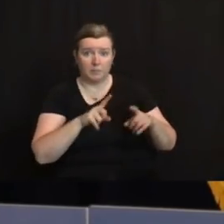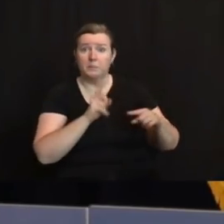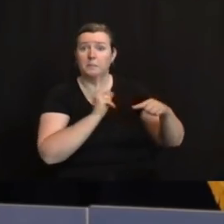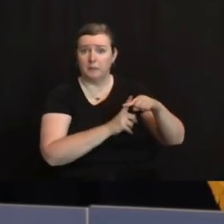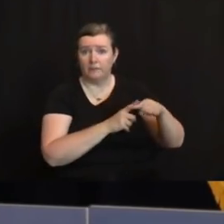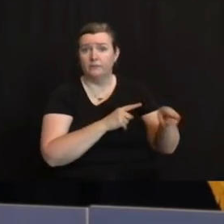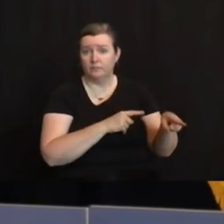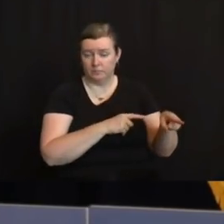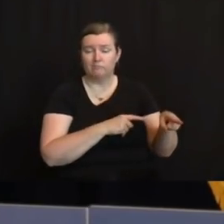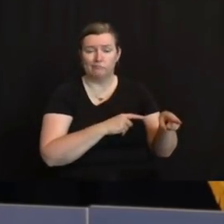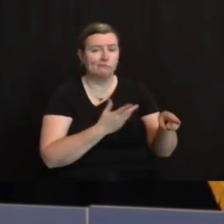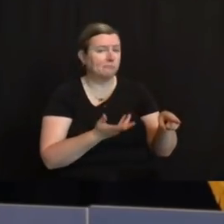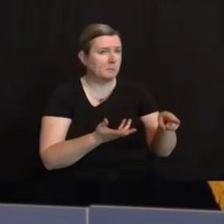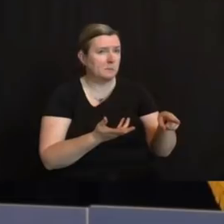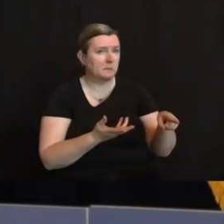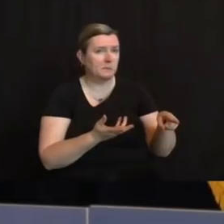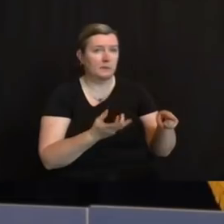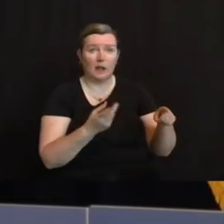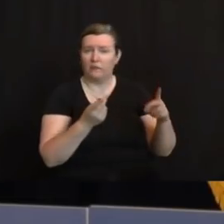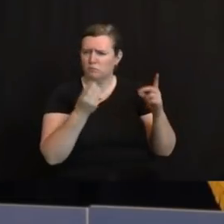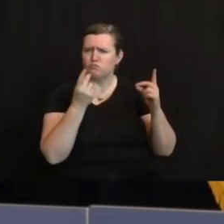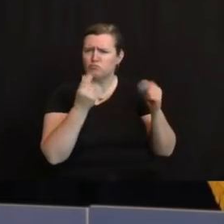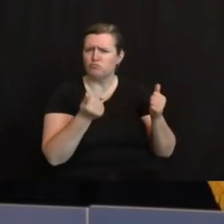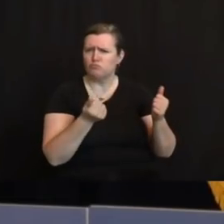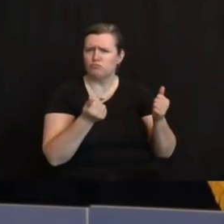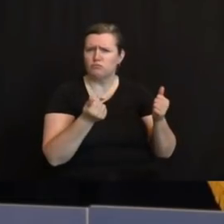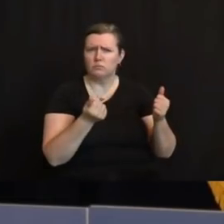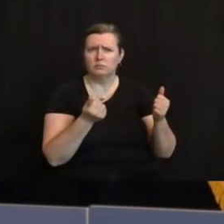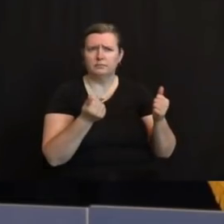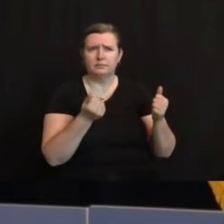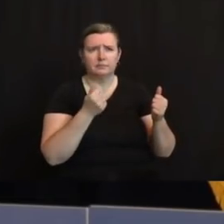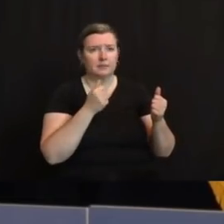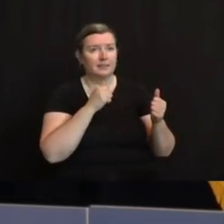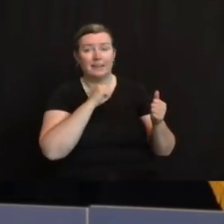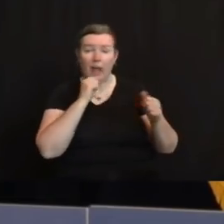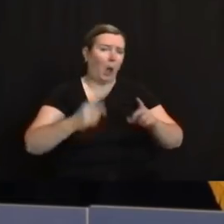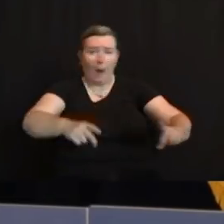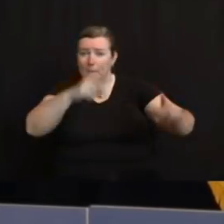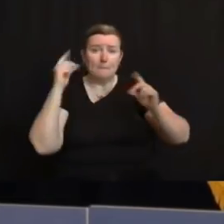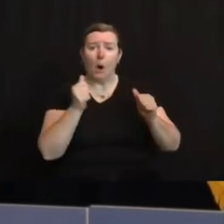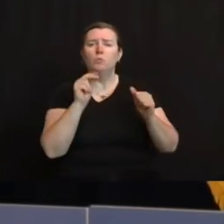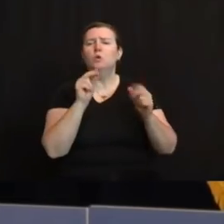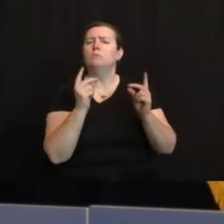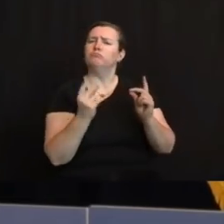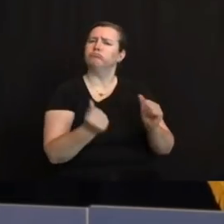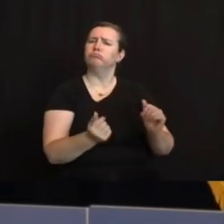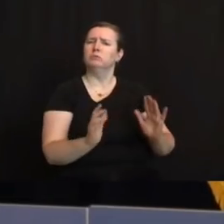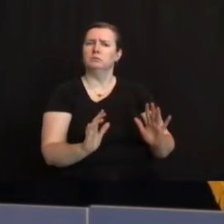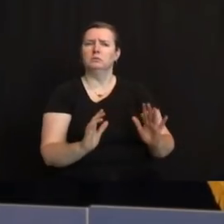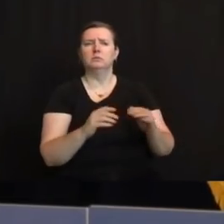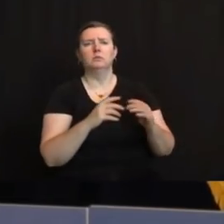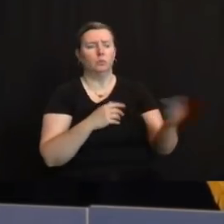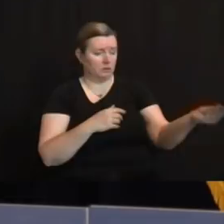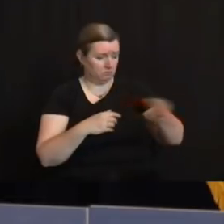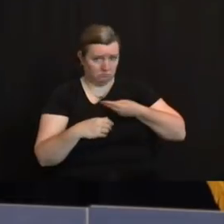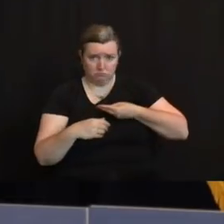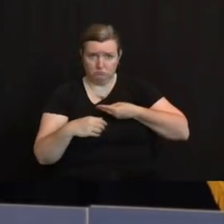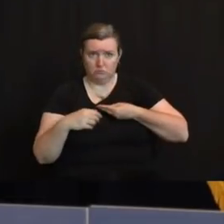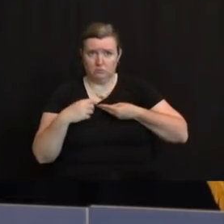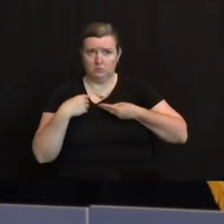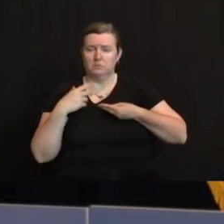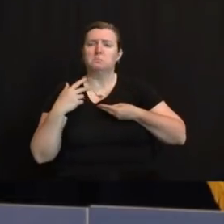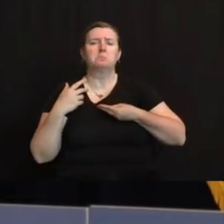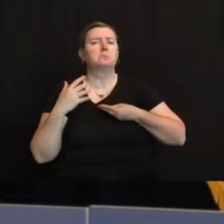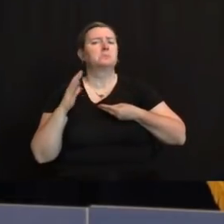happens relatively quickly. It's still not instantaneous because that investigation has to happen, but it's a relatively fast way of finding out about these